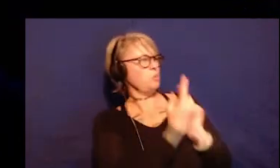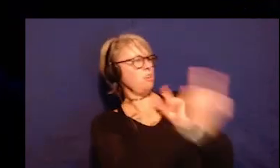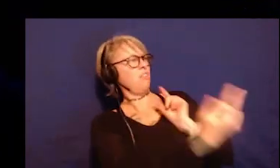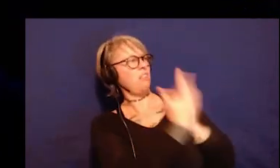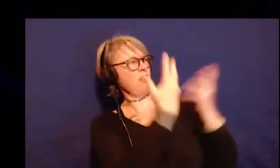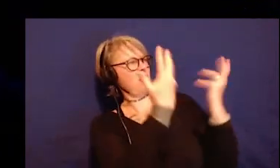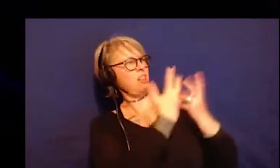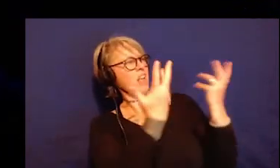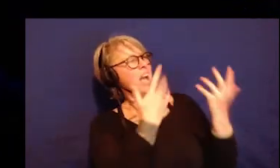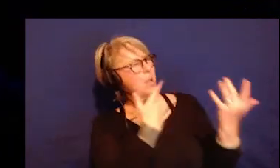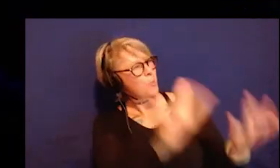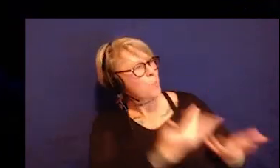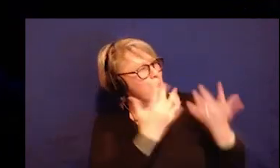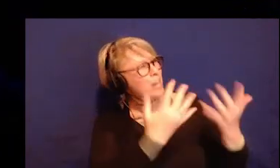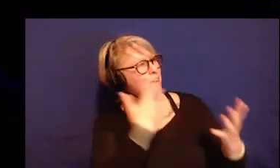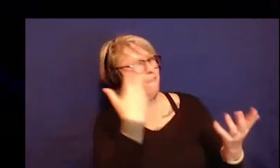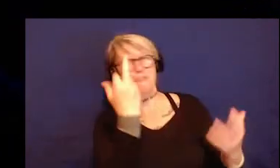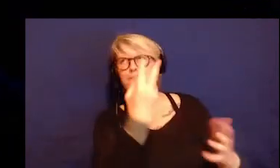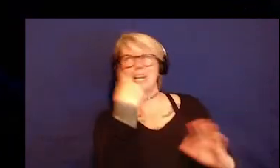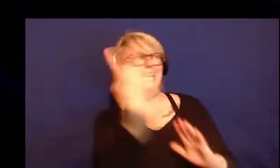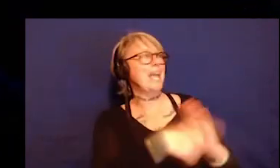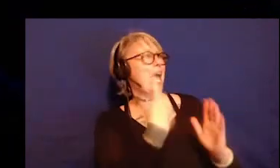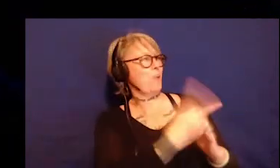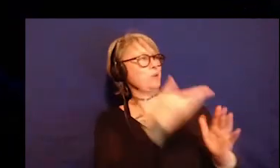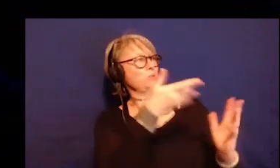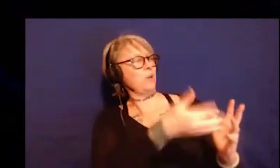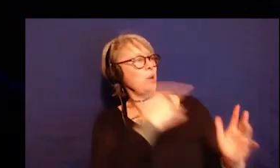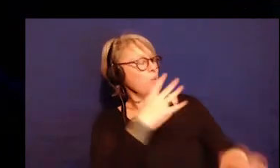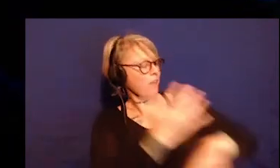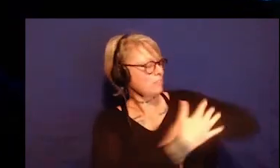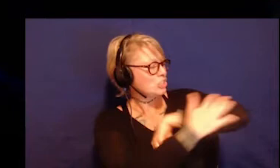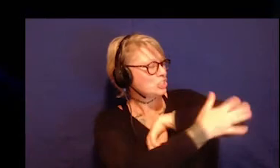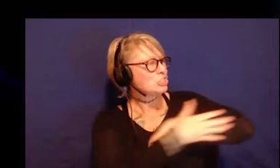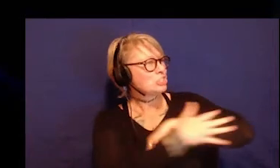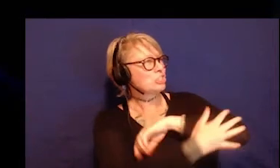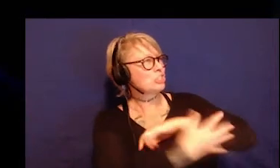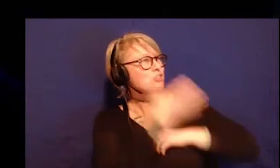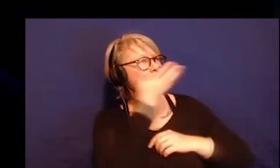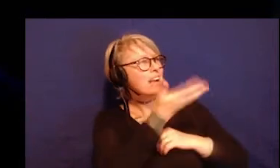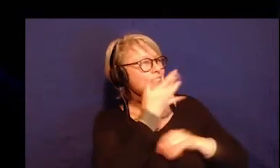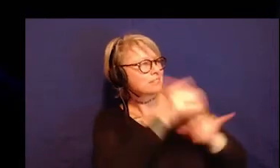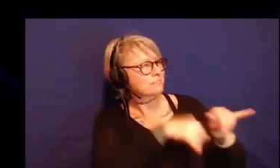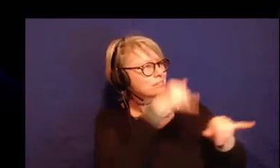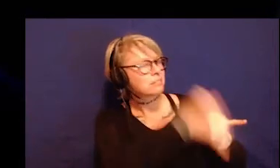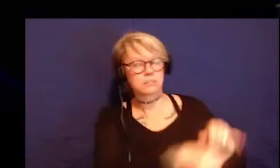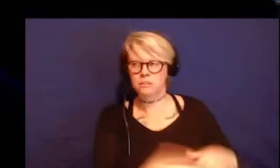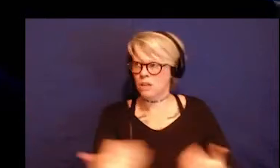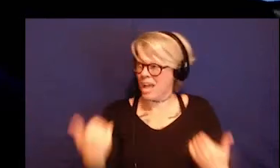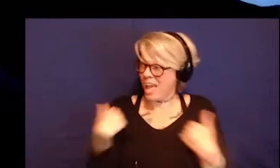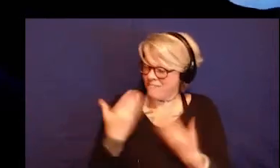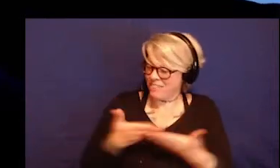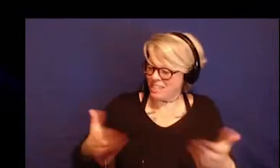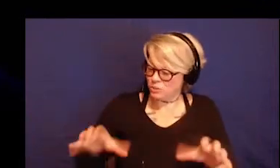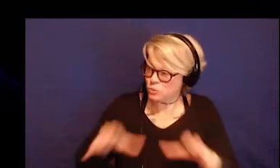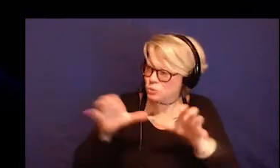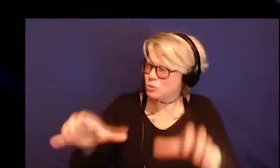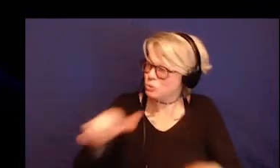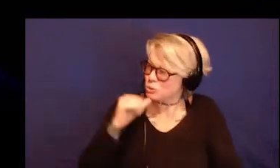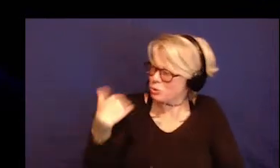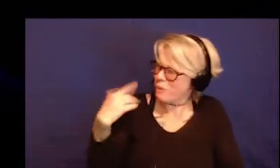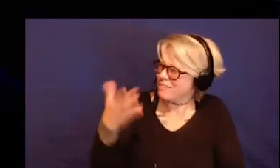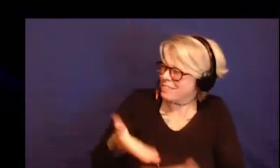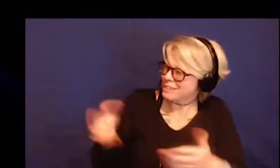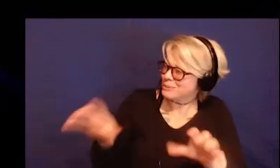spot and waited for fucking hours. I'm gonna have grass lines on my legs for days. I had stuff to do. Don't you have stuff to do other than waiting around